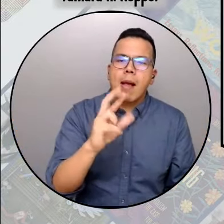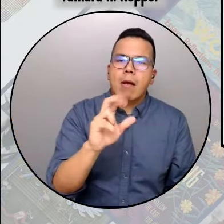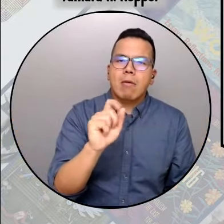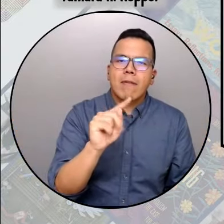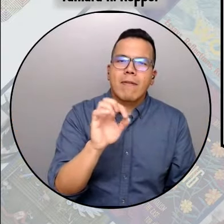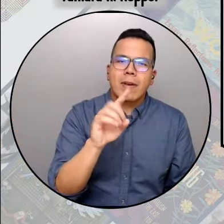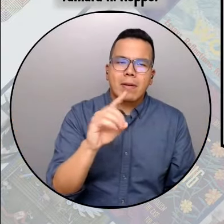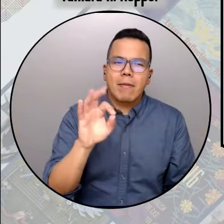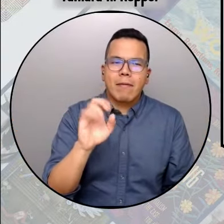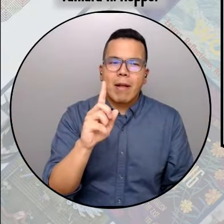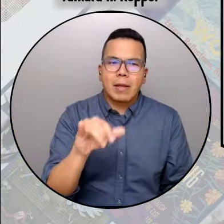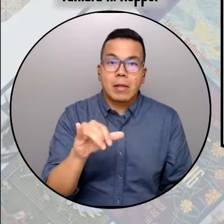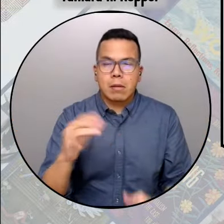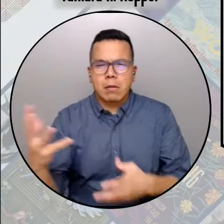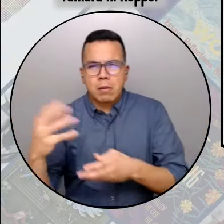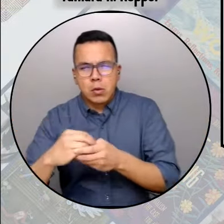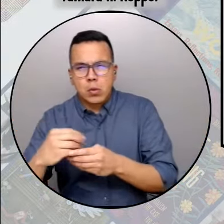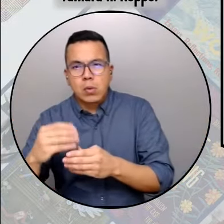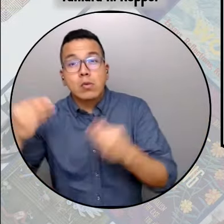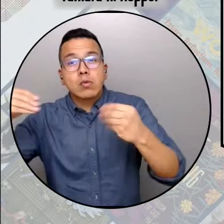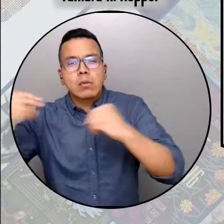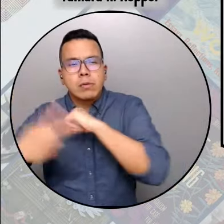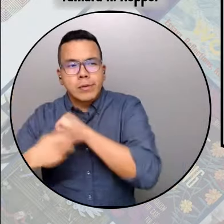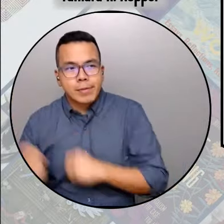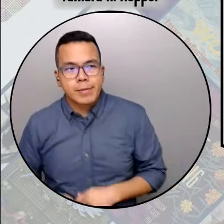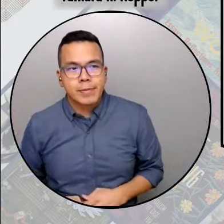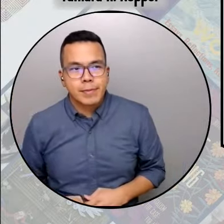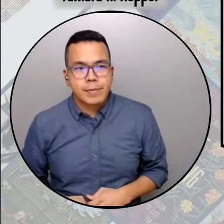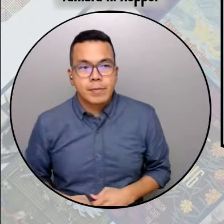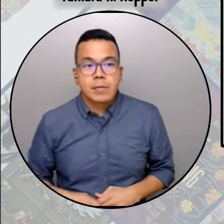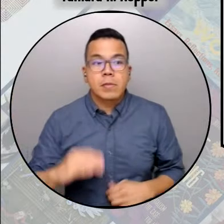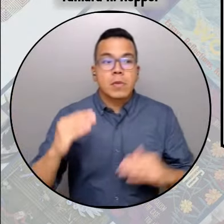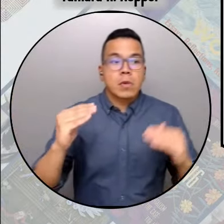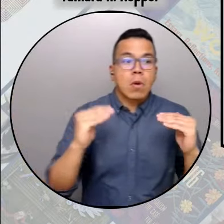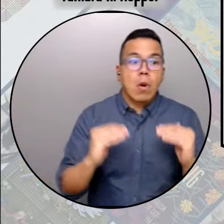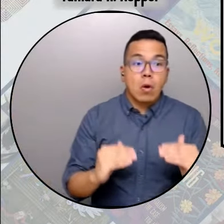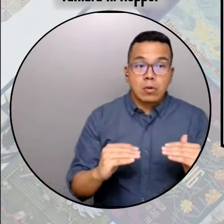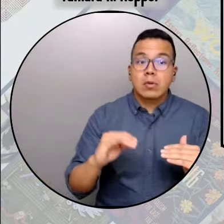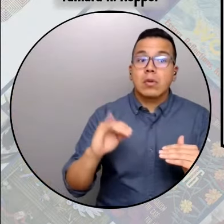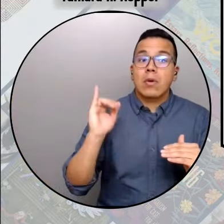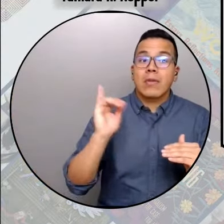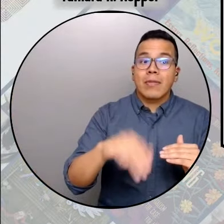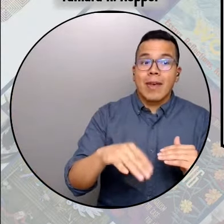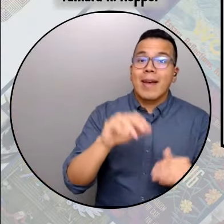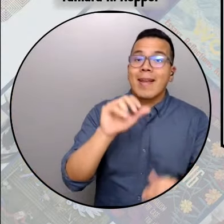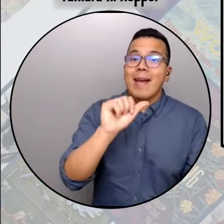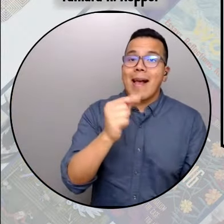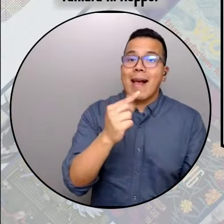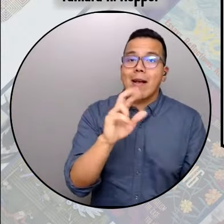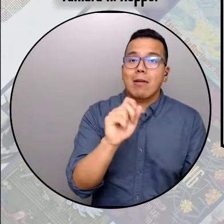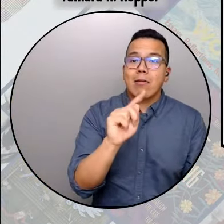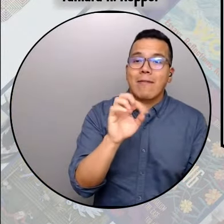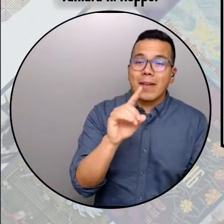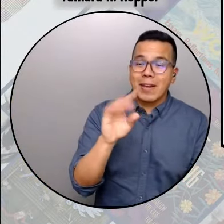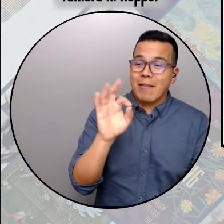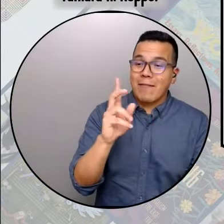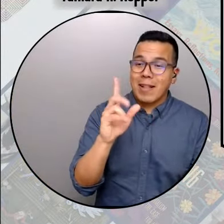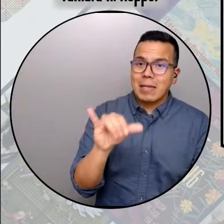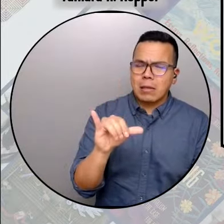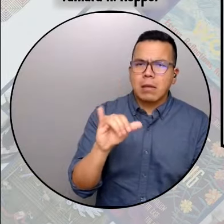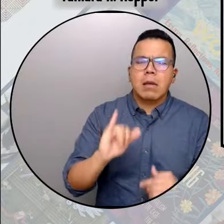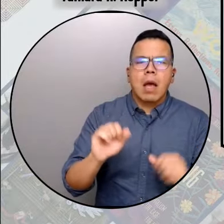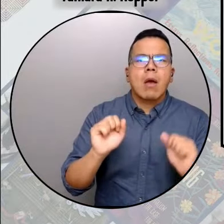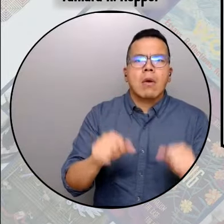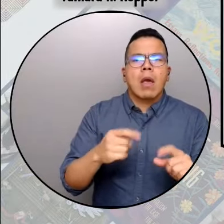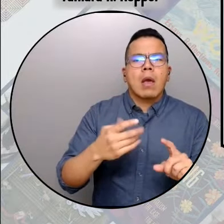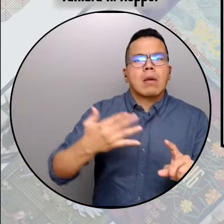really significant, and made the expanded definition of aggravated felony retroactive. What does that mean, right? So